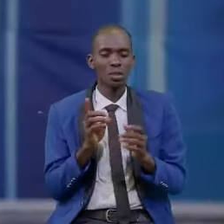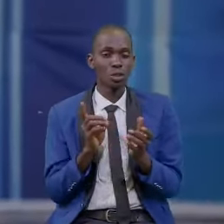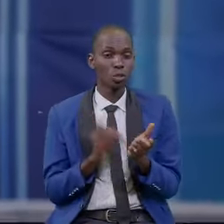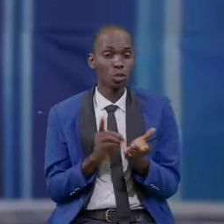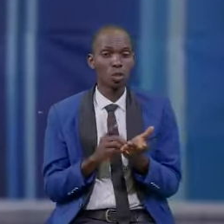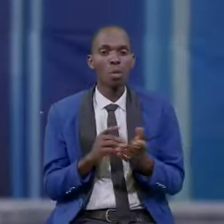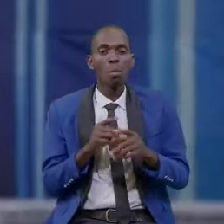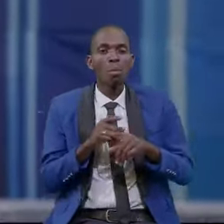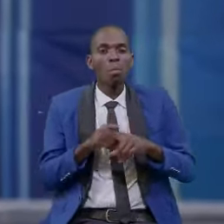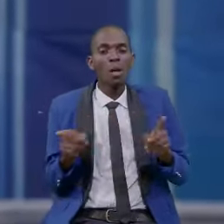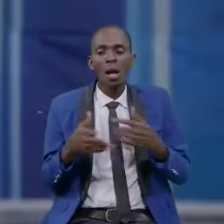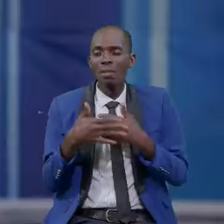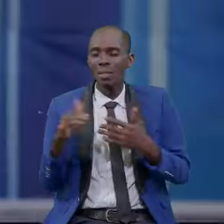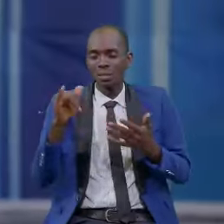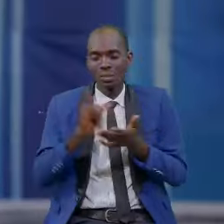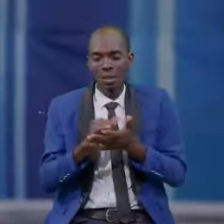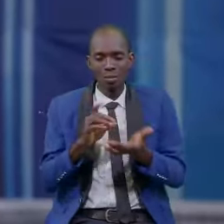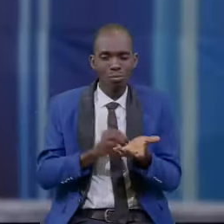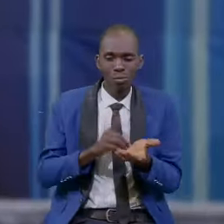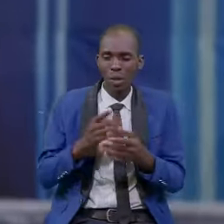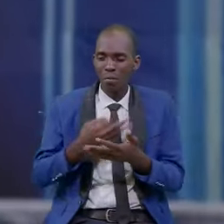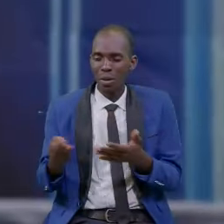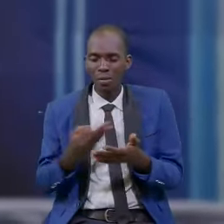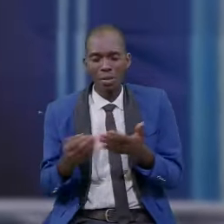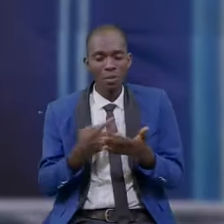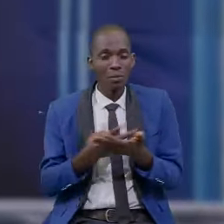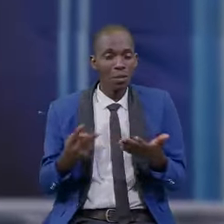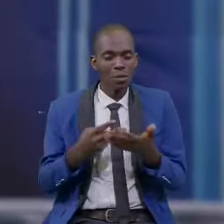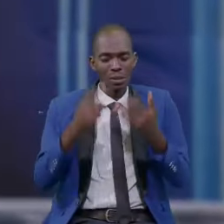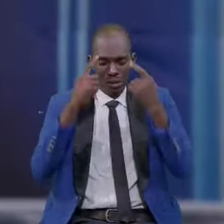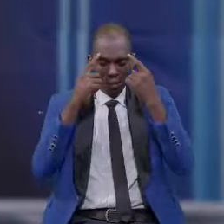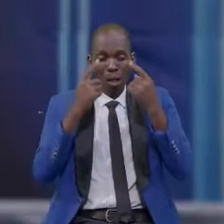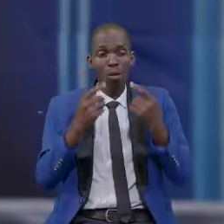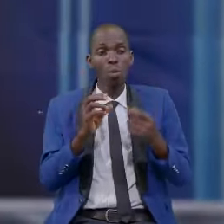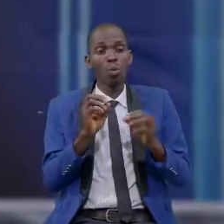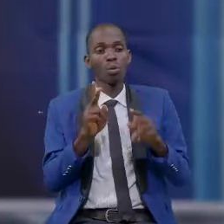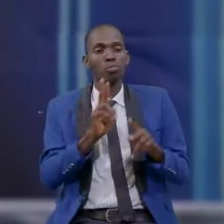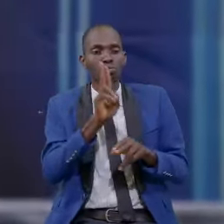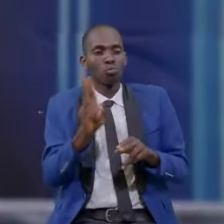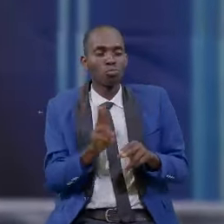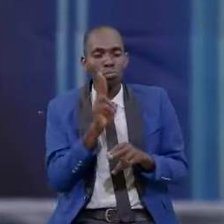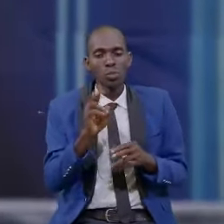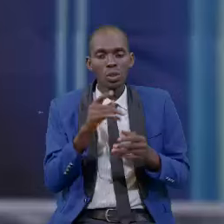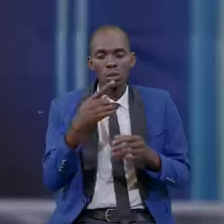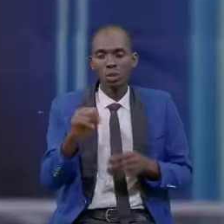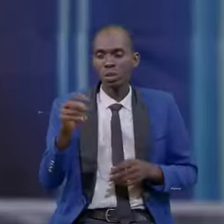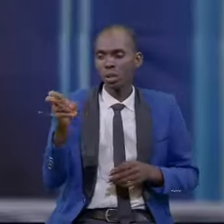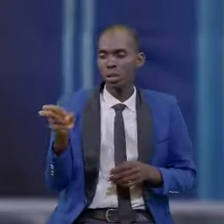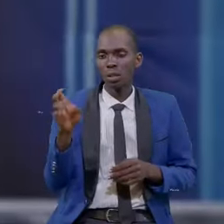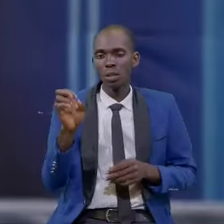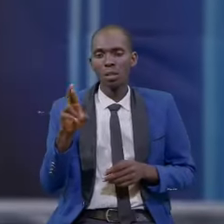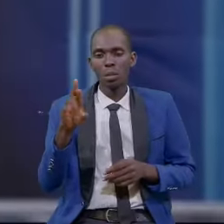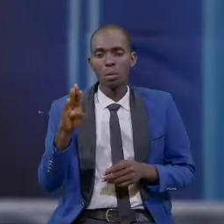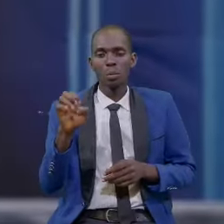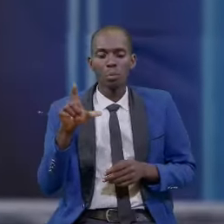traditional, and everything failed. But she did not give up. She said,